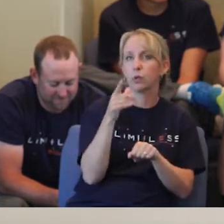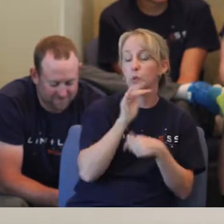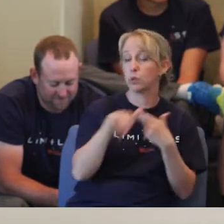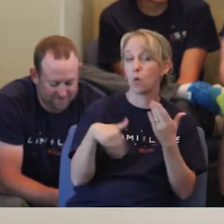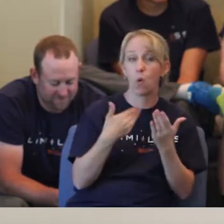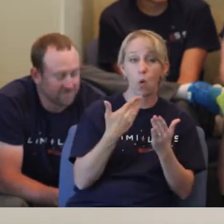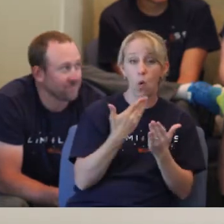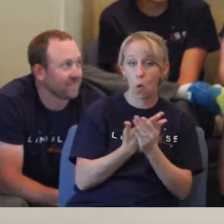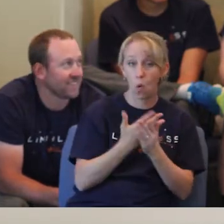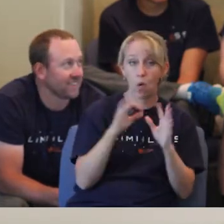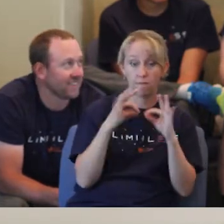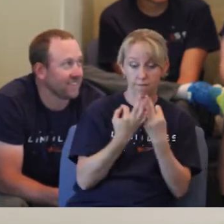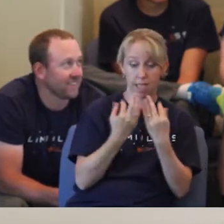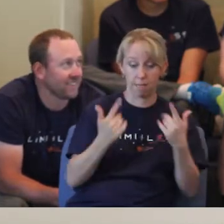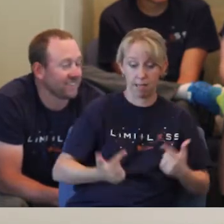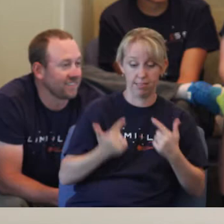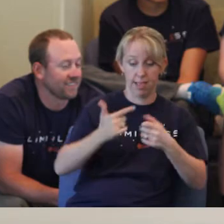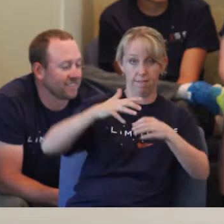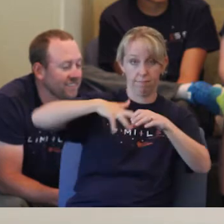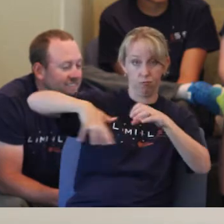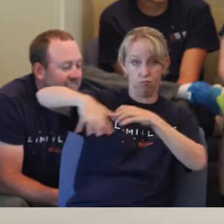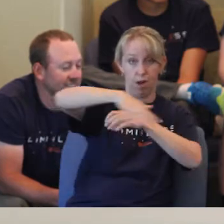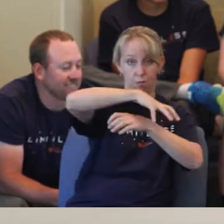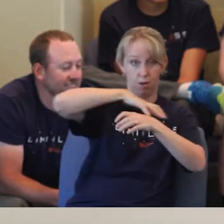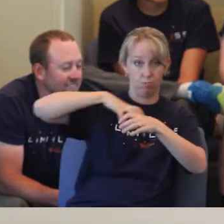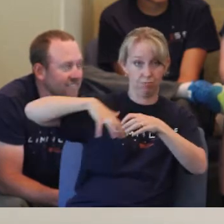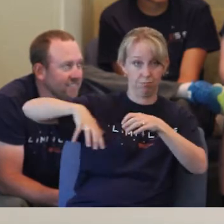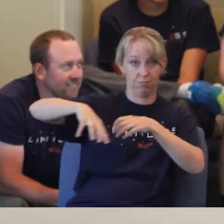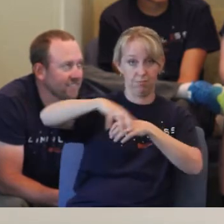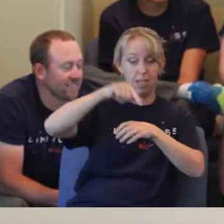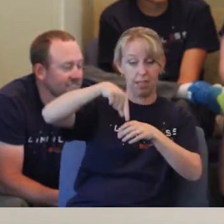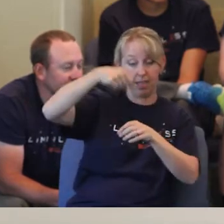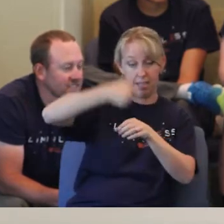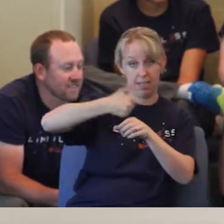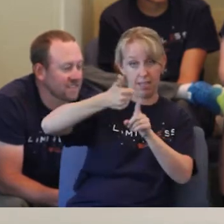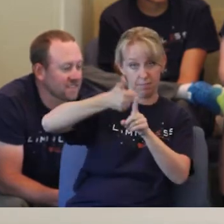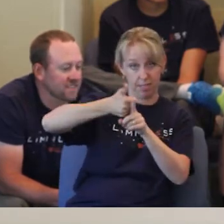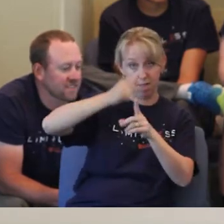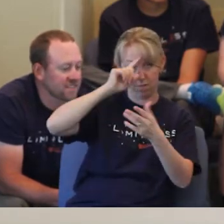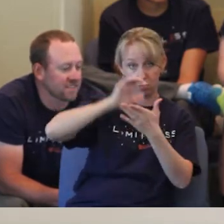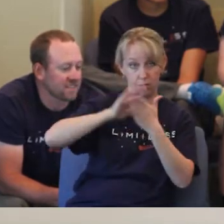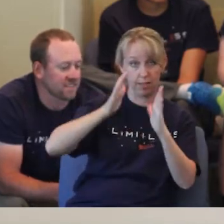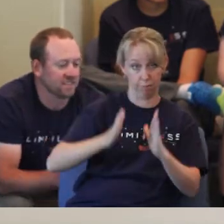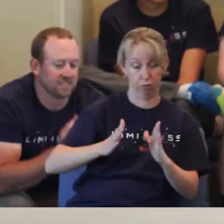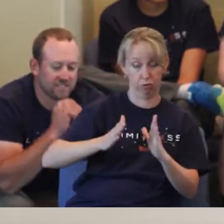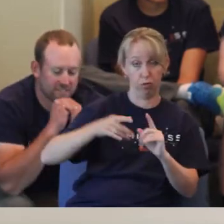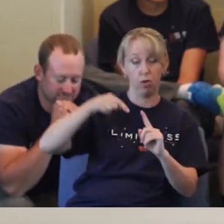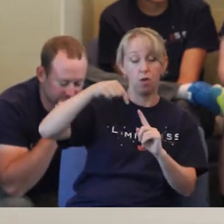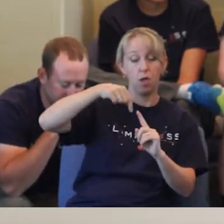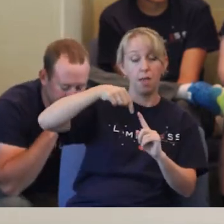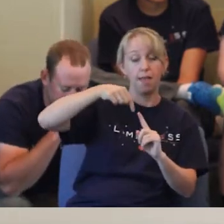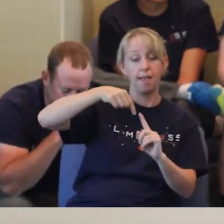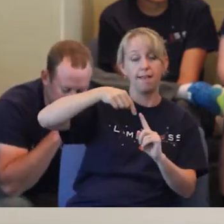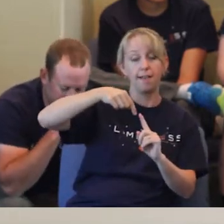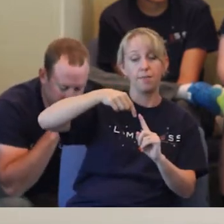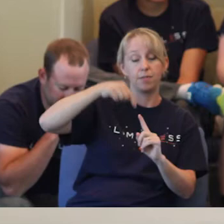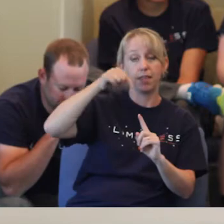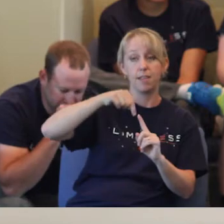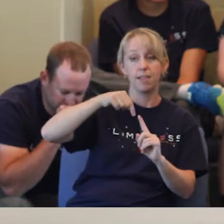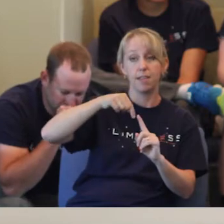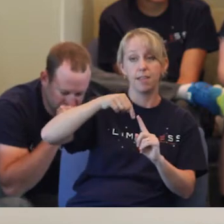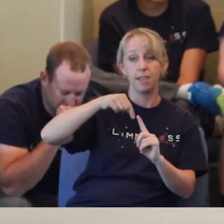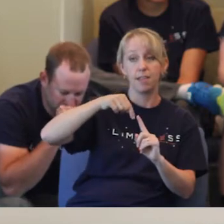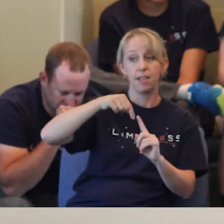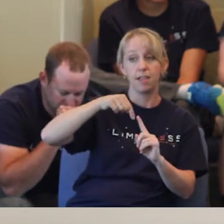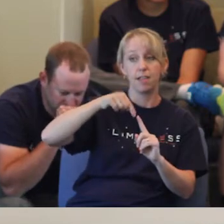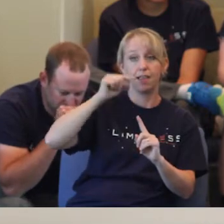family lived in the area around him. He was a believer, and he almost served as a beacon of hope